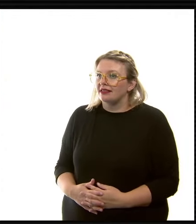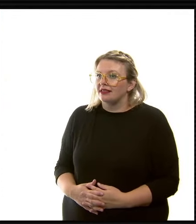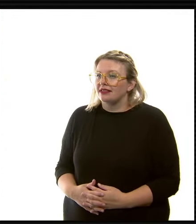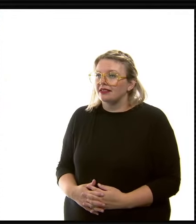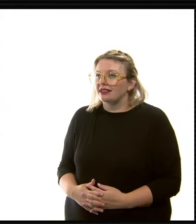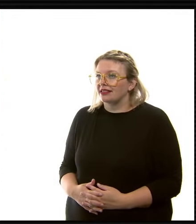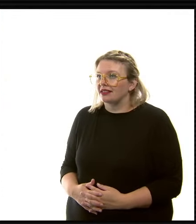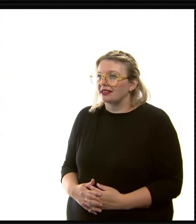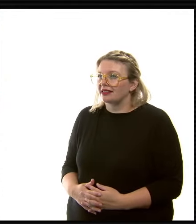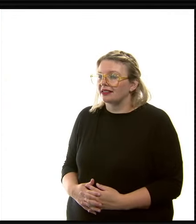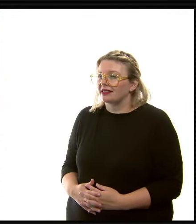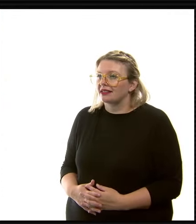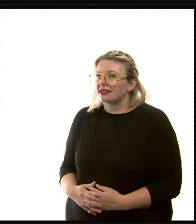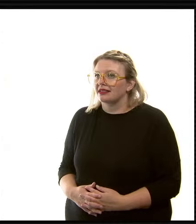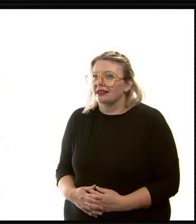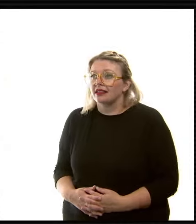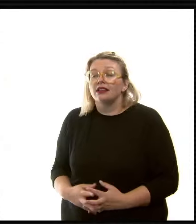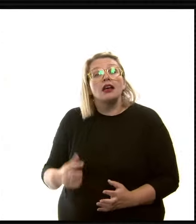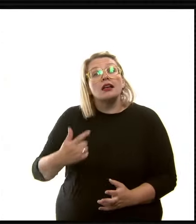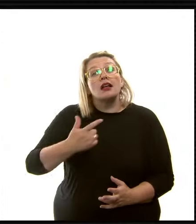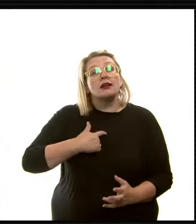My ambition as a creator